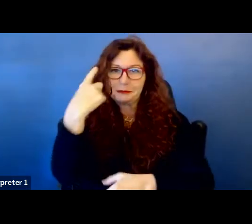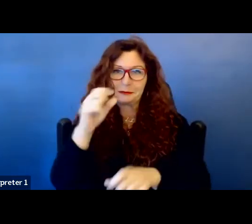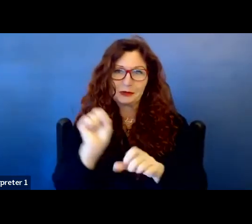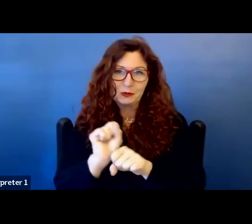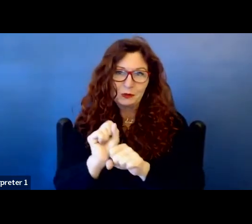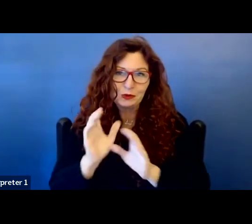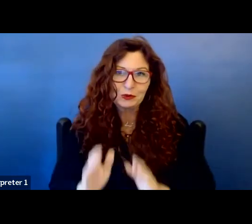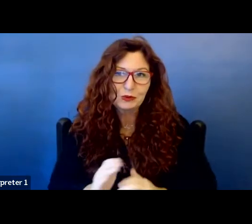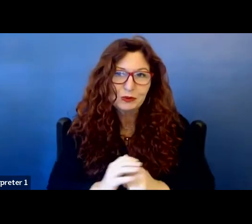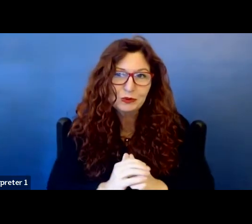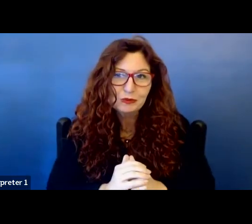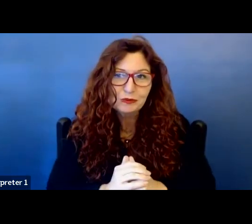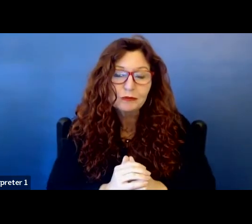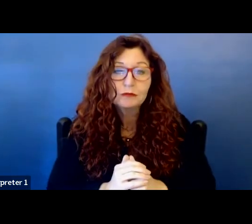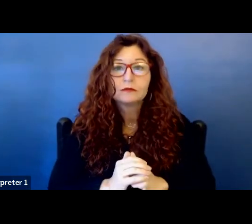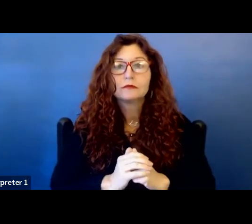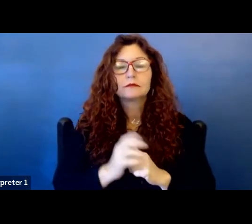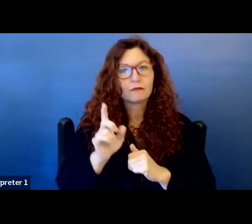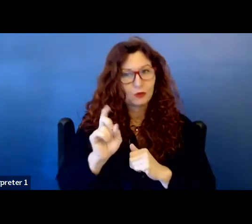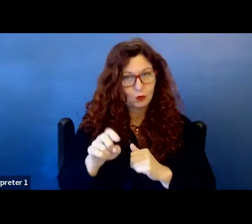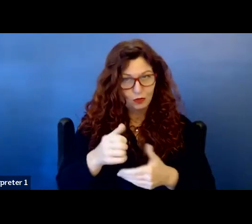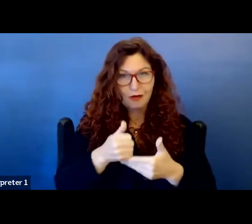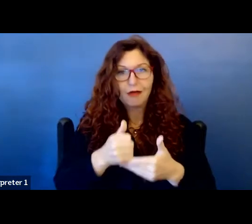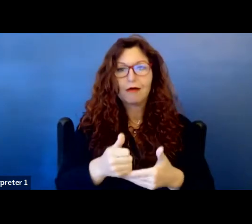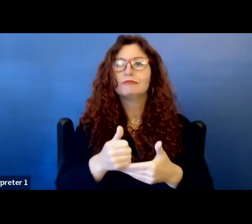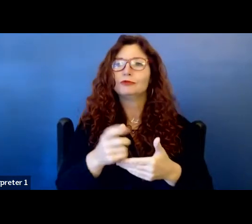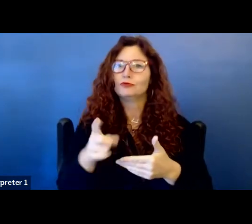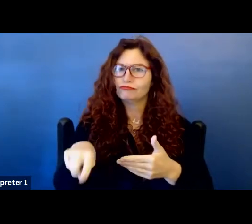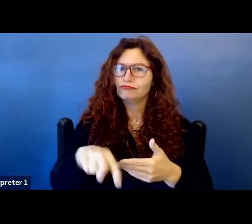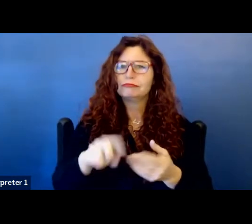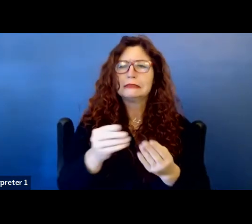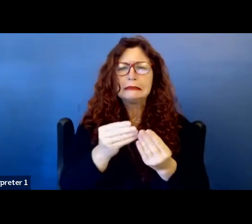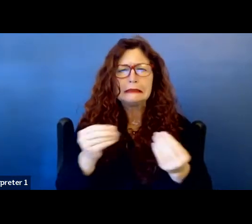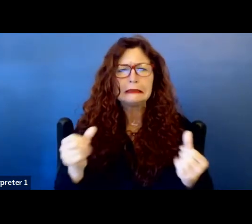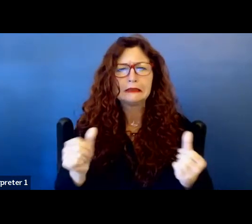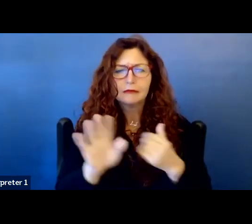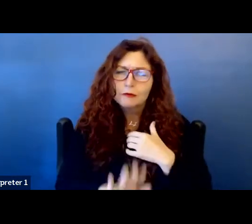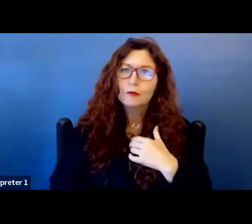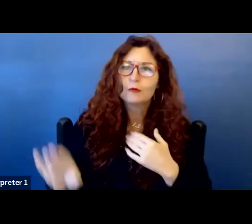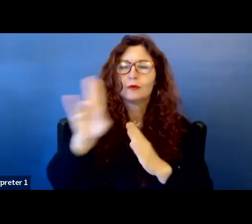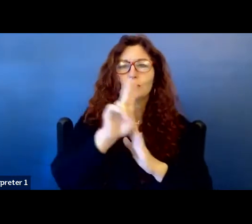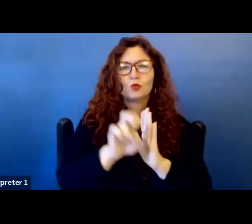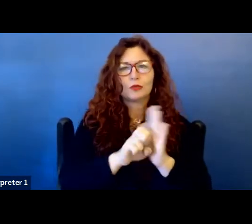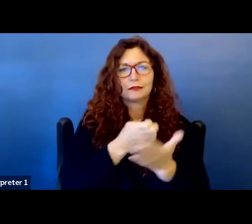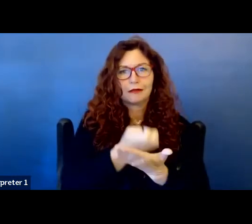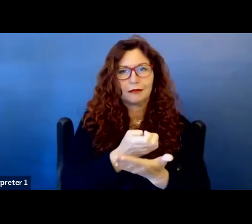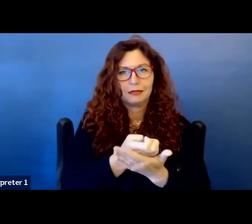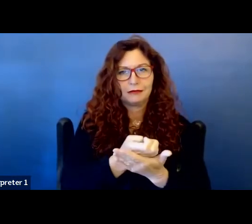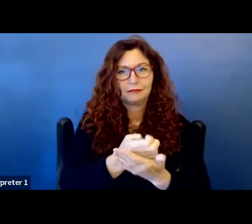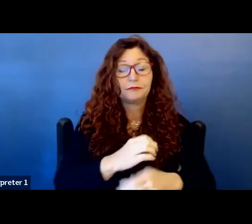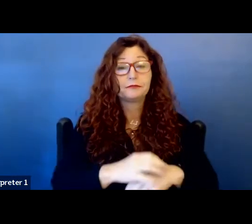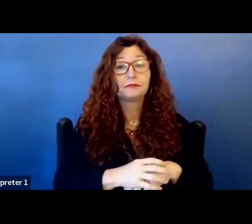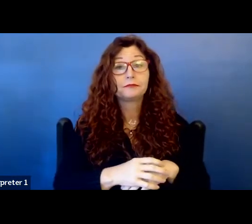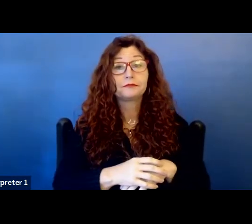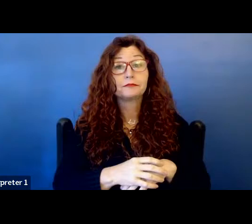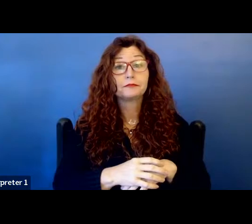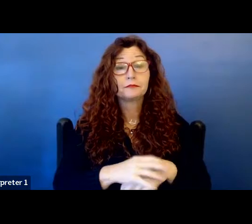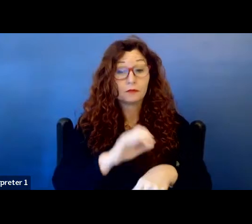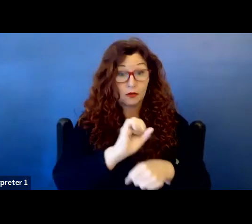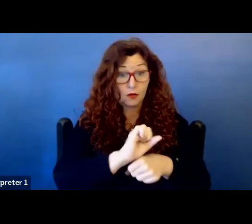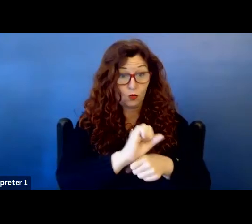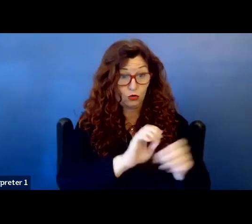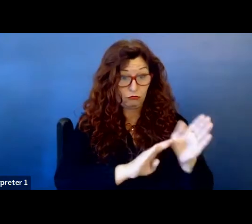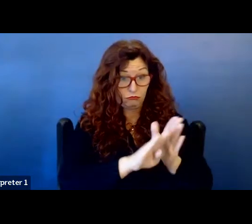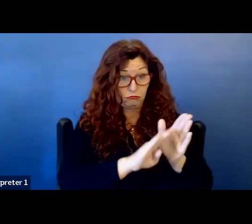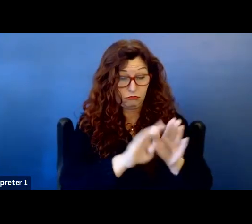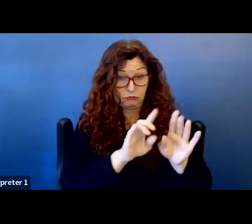legacy and heal california's economy here i'll heal our u.s economy our workforce development system is currently faced with the